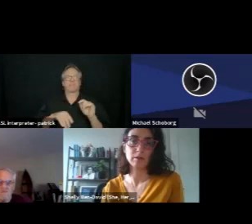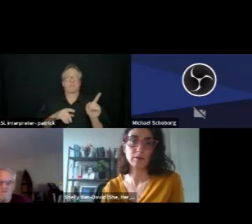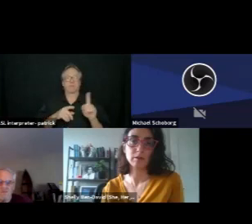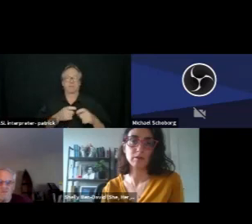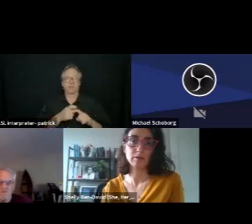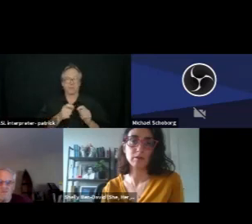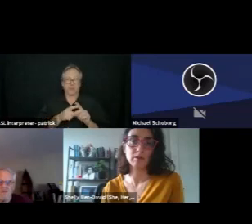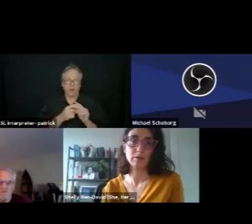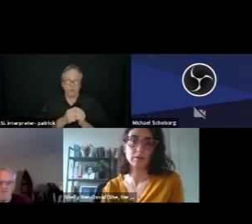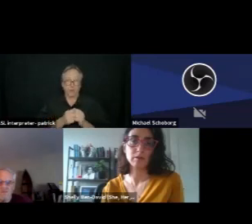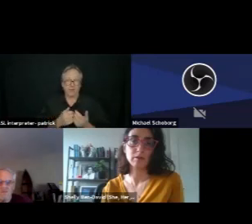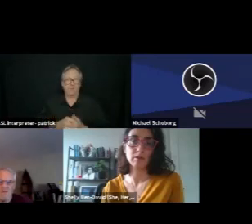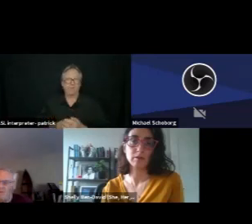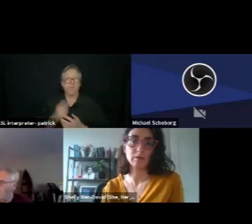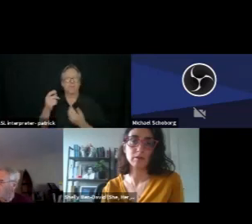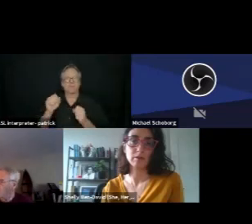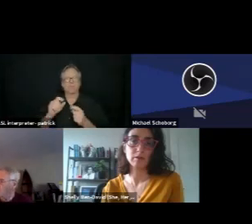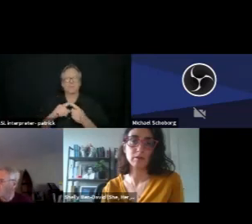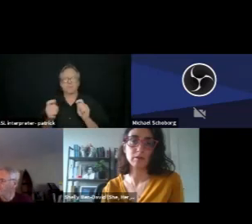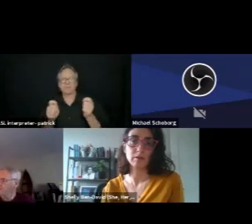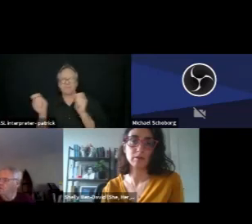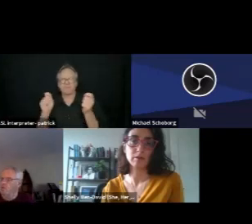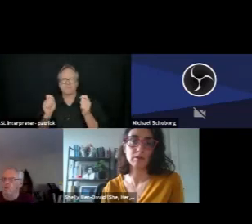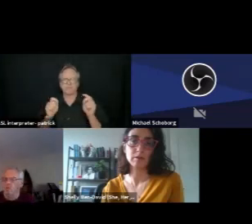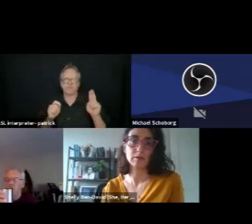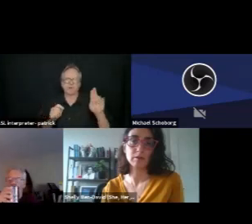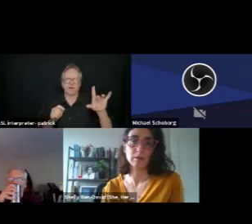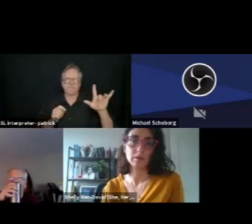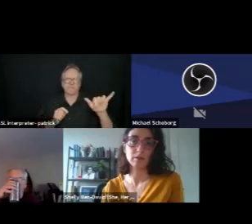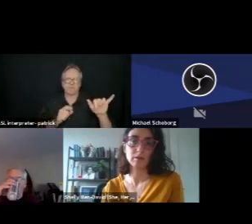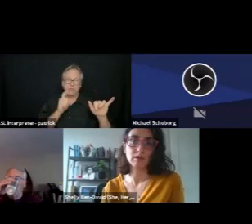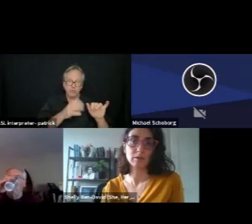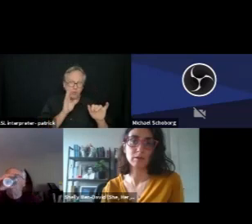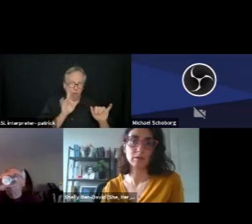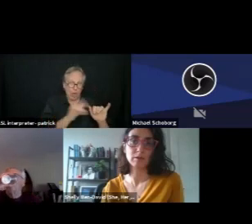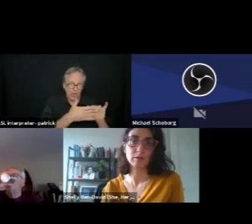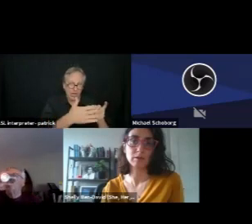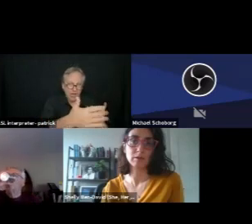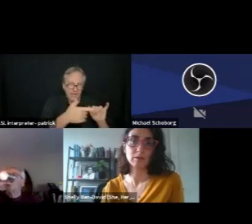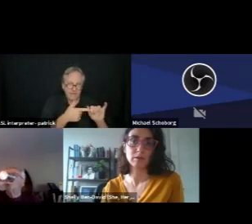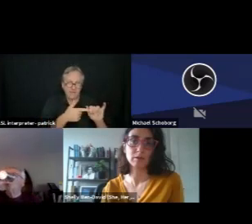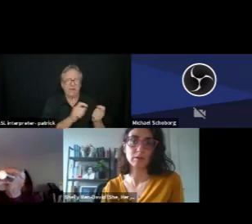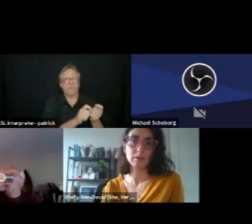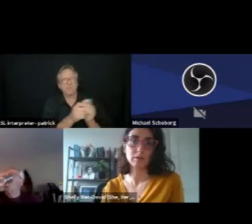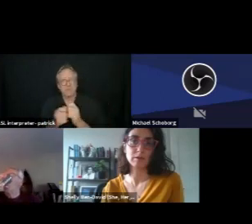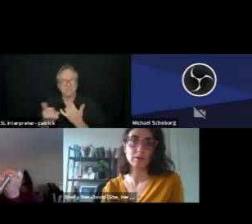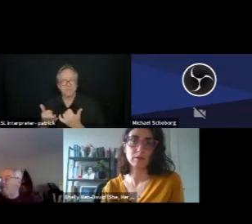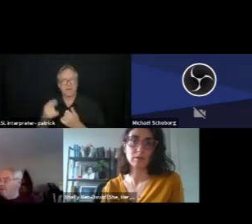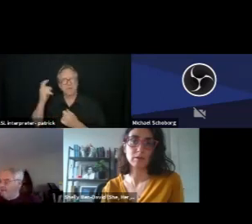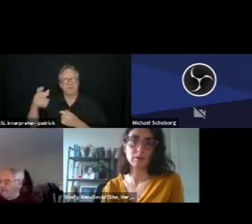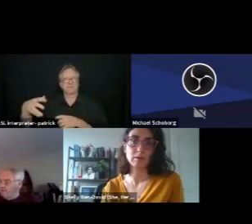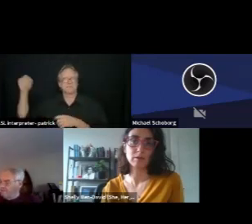of like an attempt to reconcile what recovery was supposed to be with where it's kind of headed now because of being